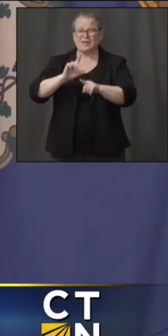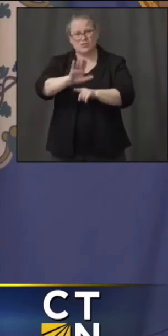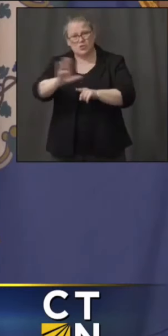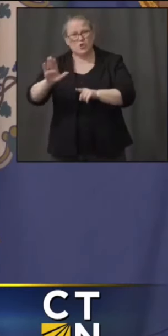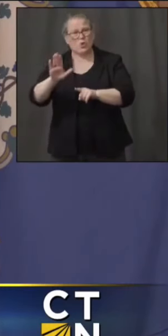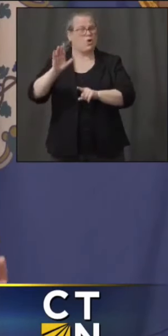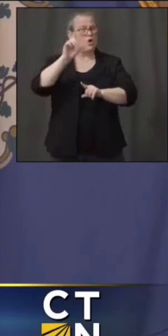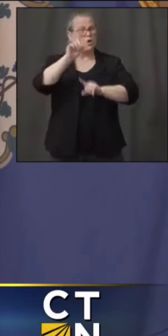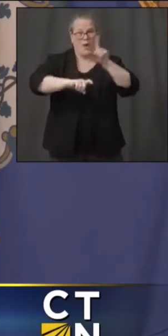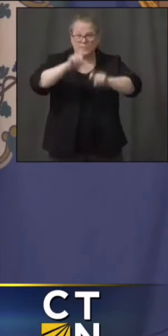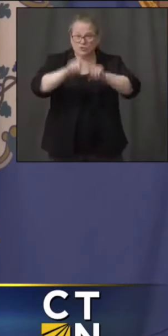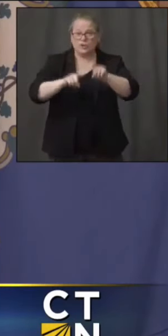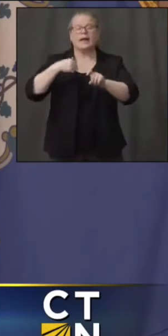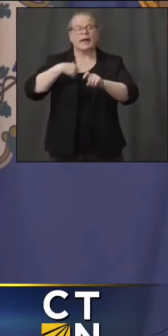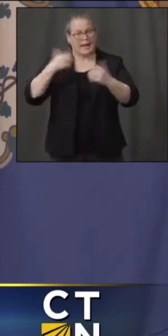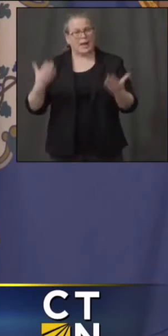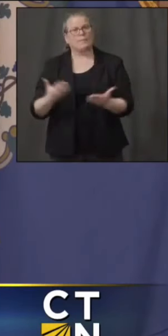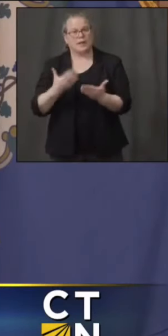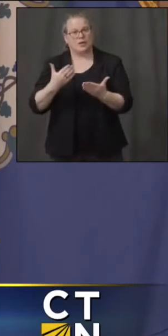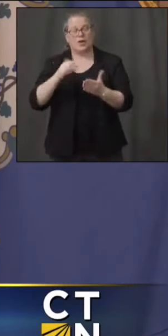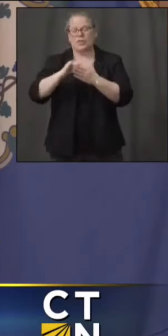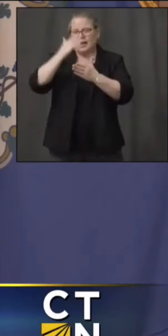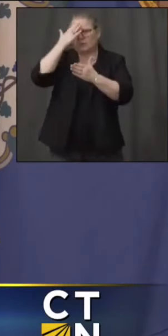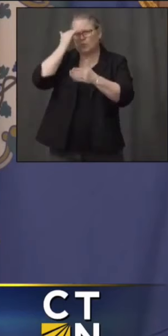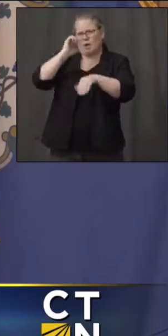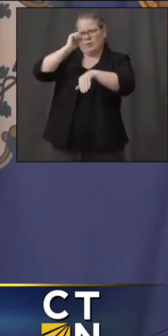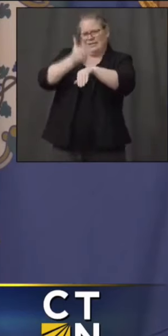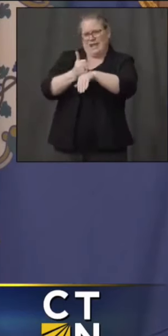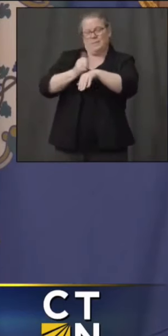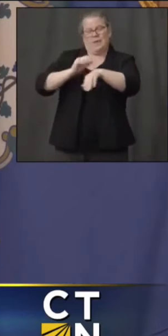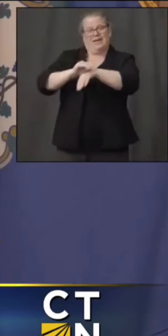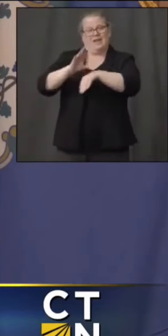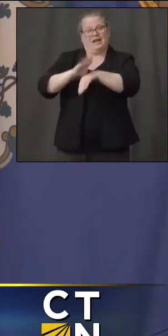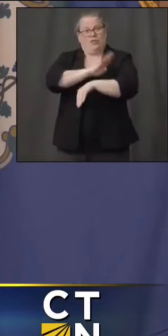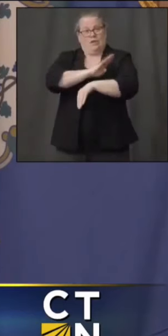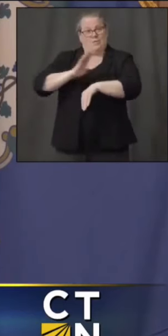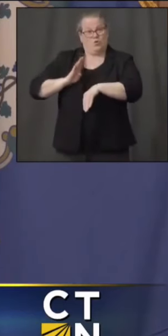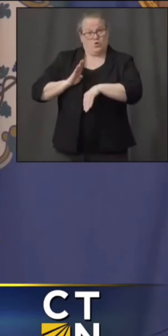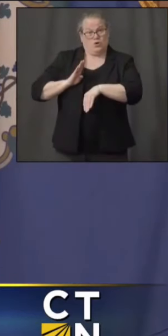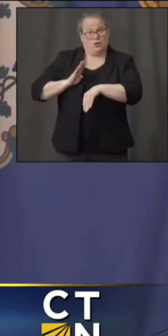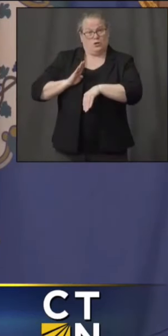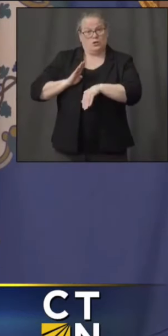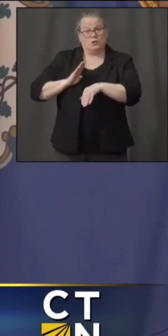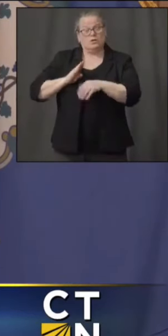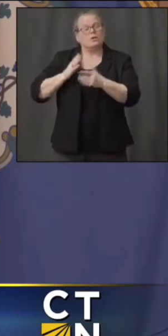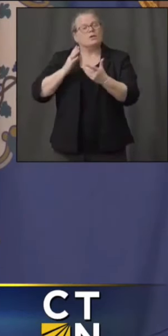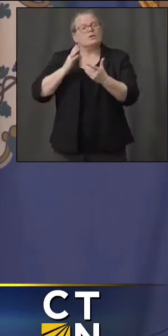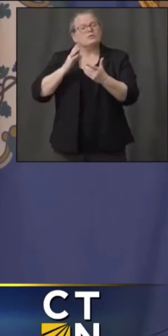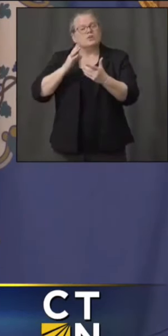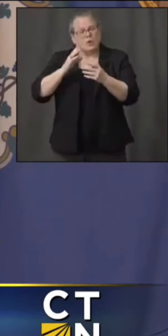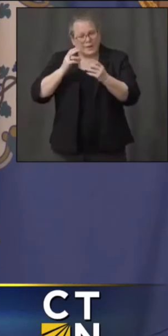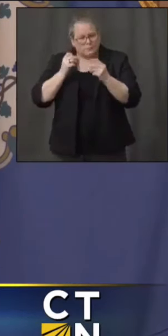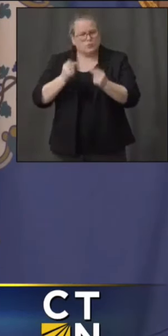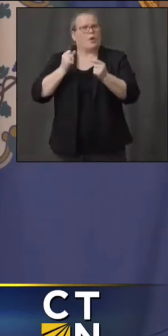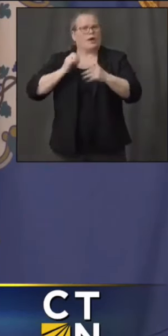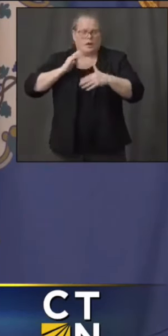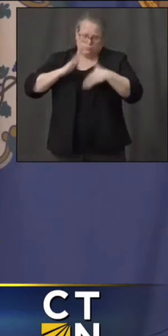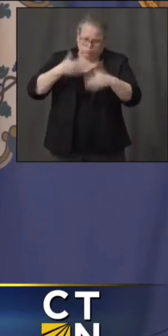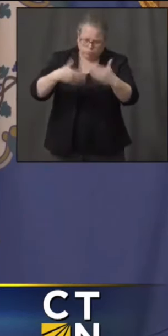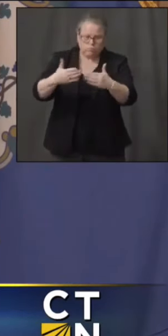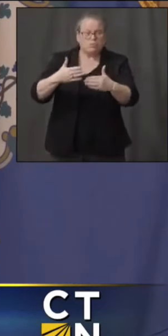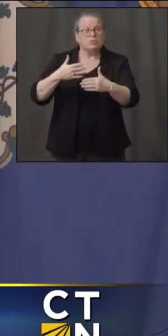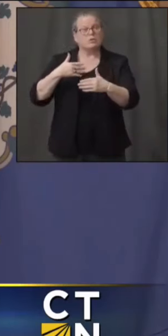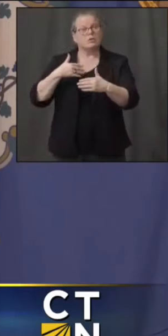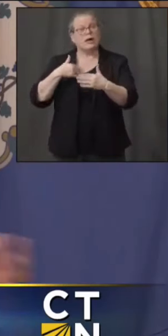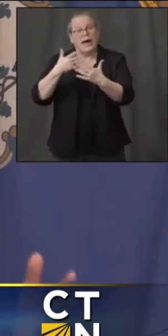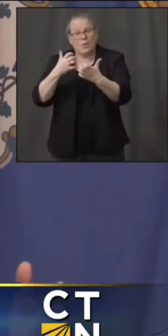that's why we've set it up as a purely advisory board, Paul, so we can get this going quickly. So I get track and trace going in less